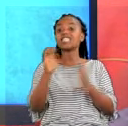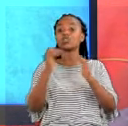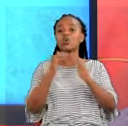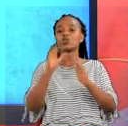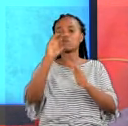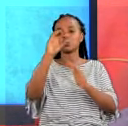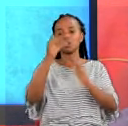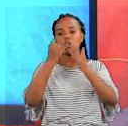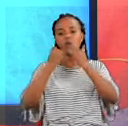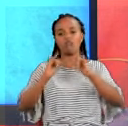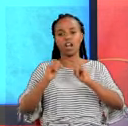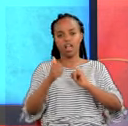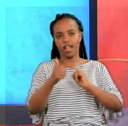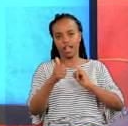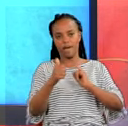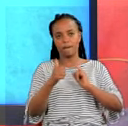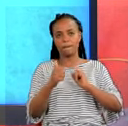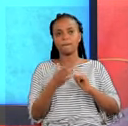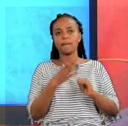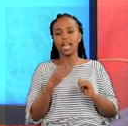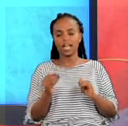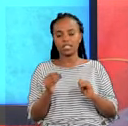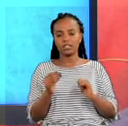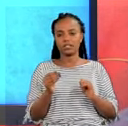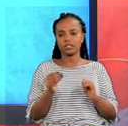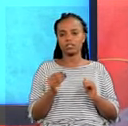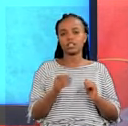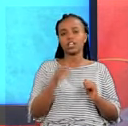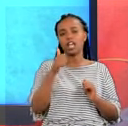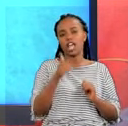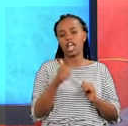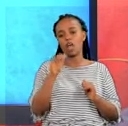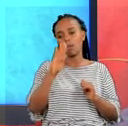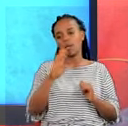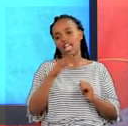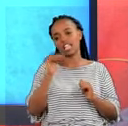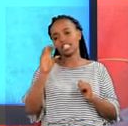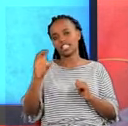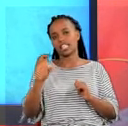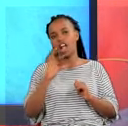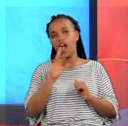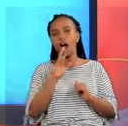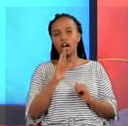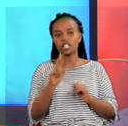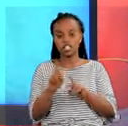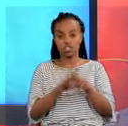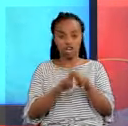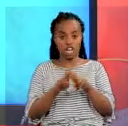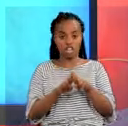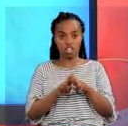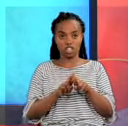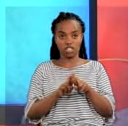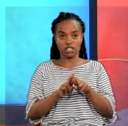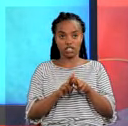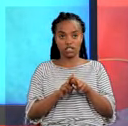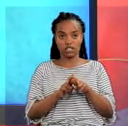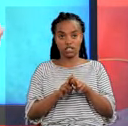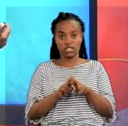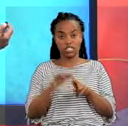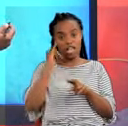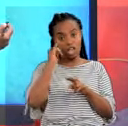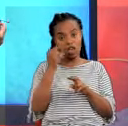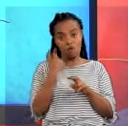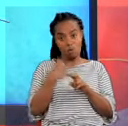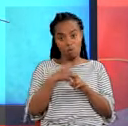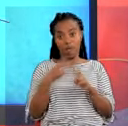given by c over a. And a, b, and c have this relation. If we